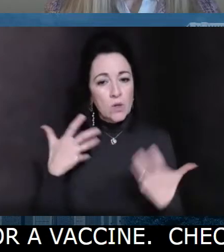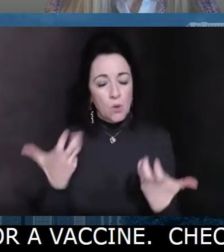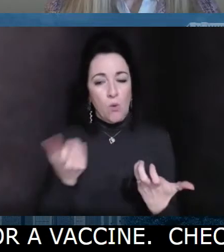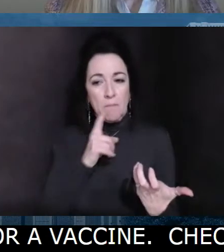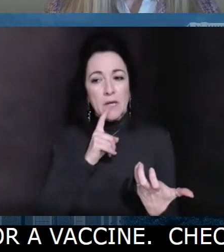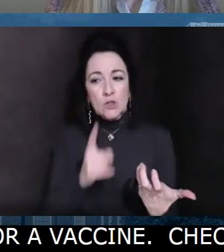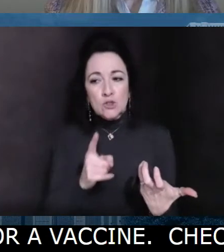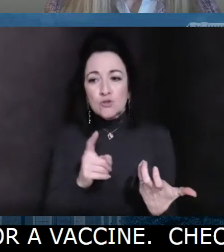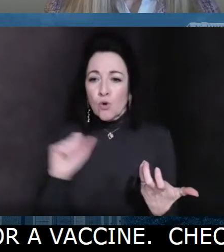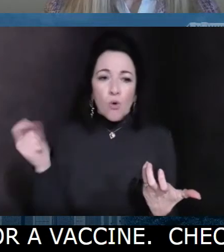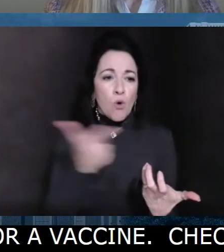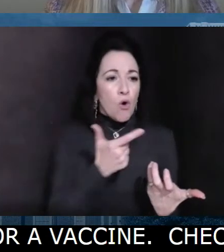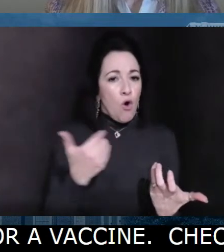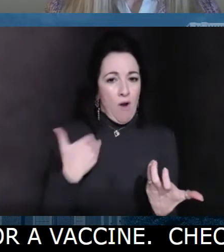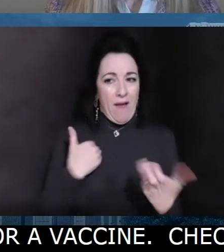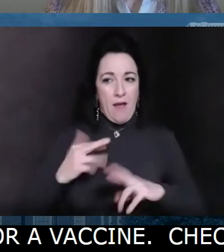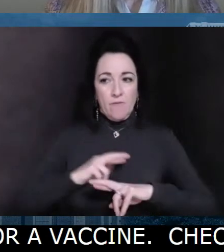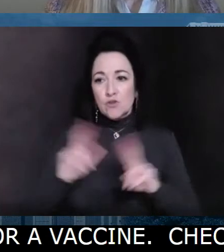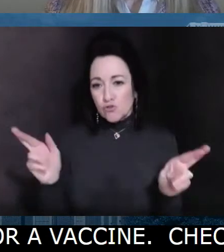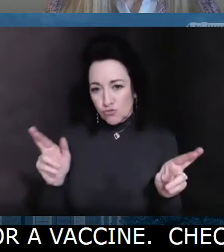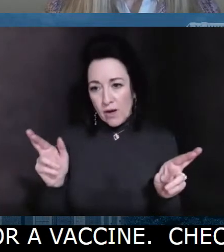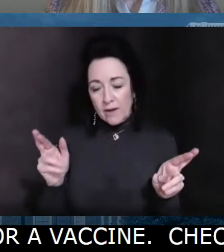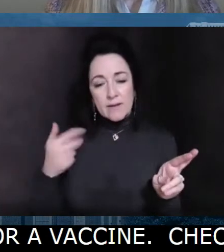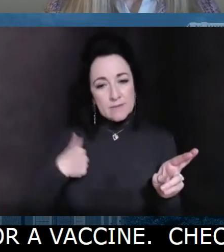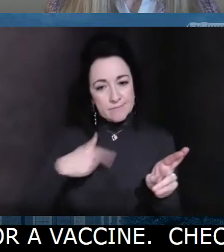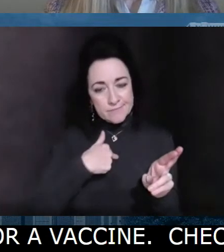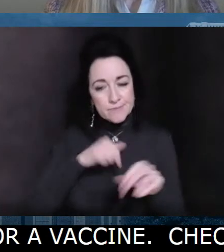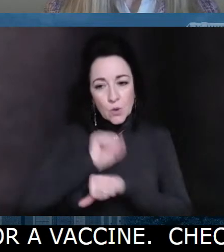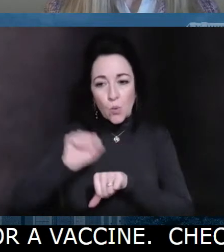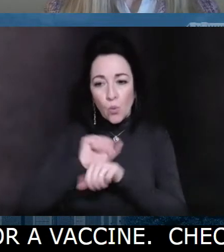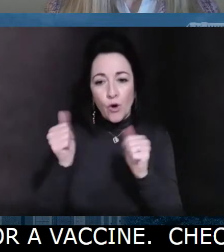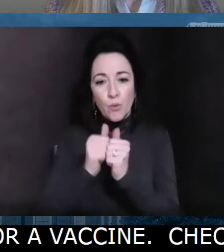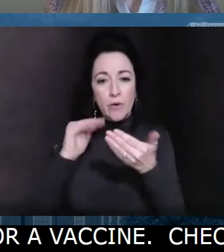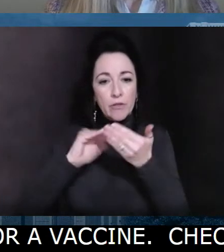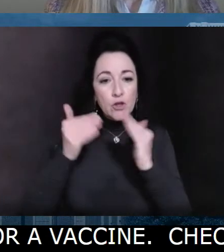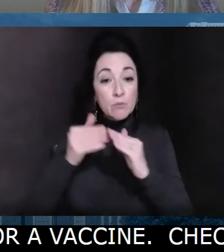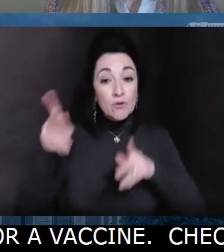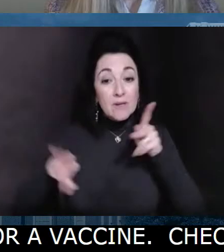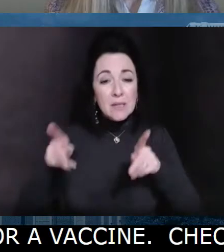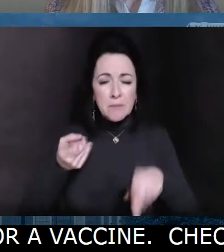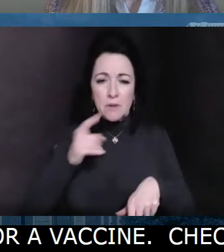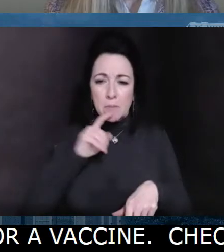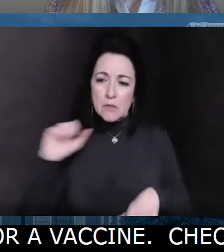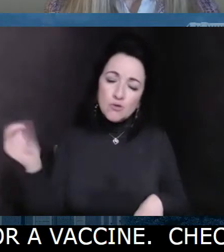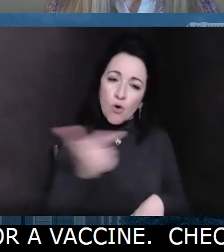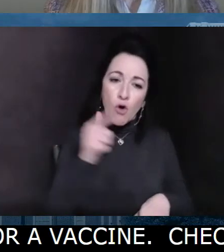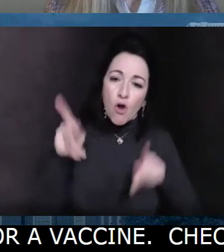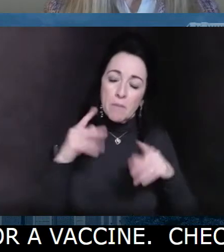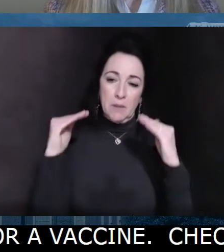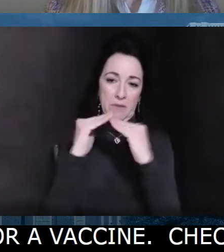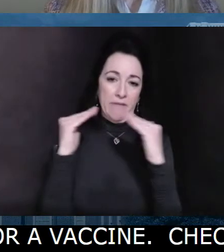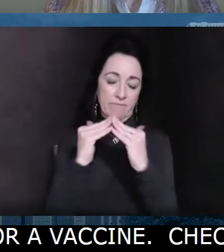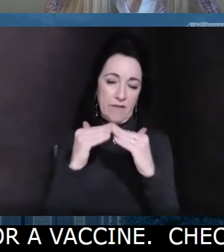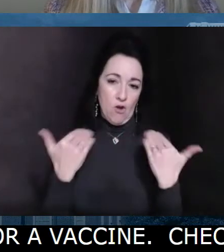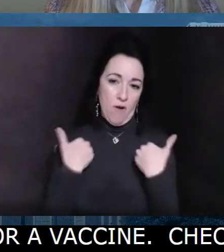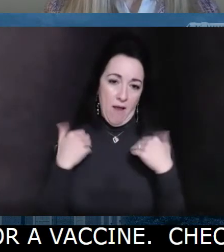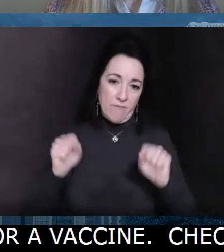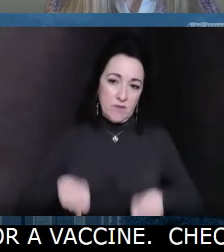channels, working with our community organizations, with our pharmacies and with our hospitals. So thank you very